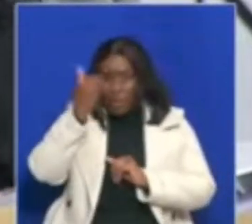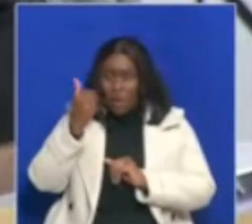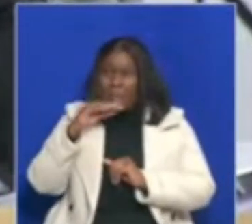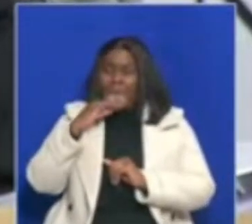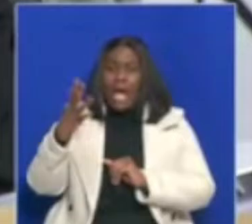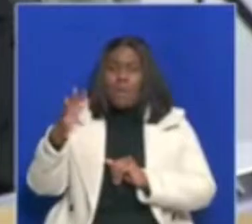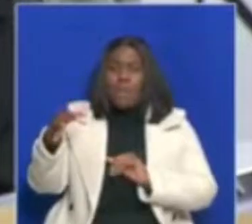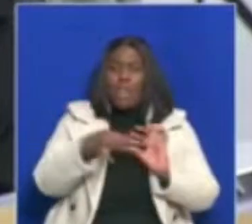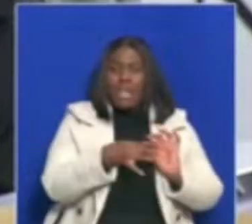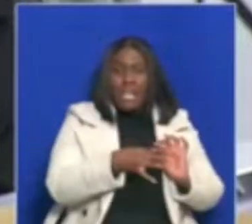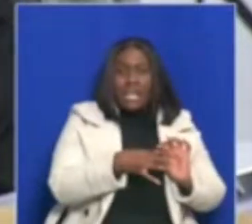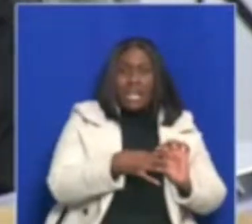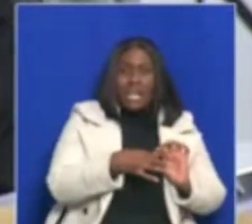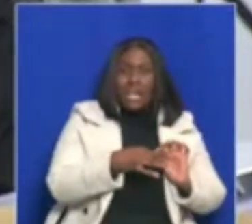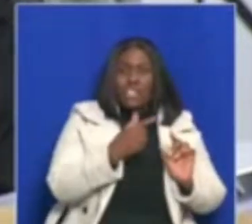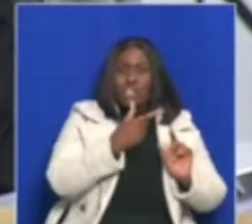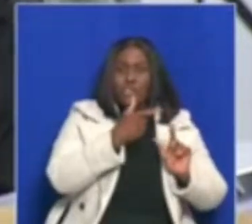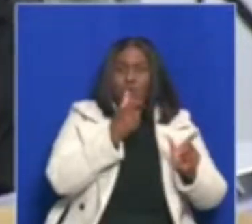shooting?